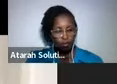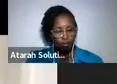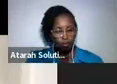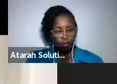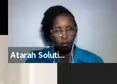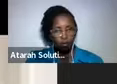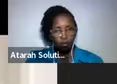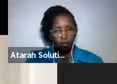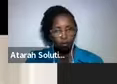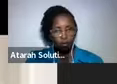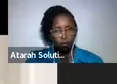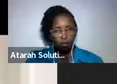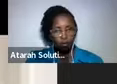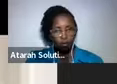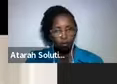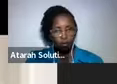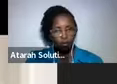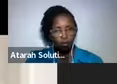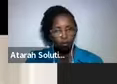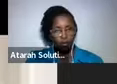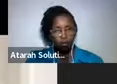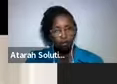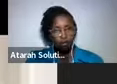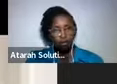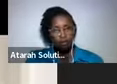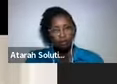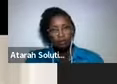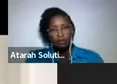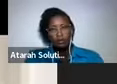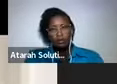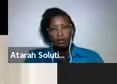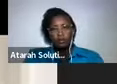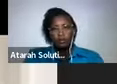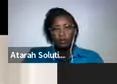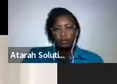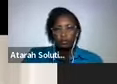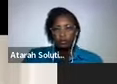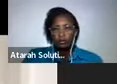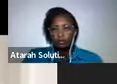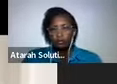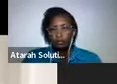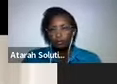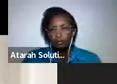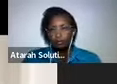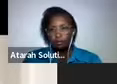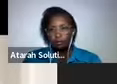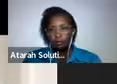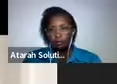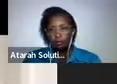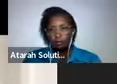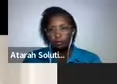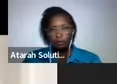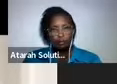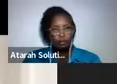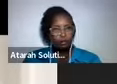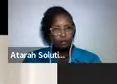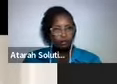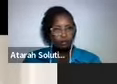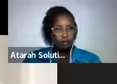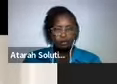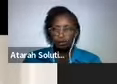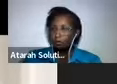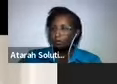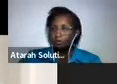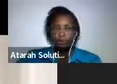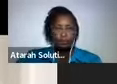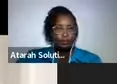going to use an example of Mary Ann. She's a fictional character. So Mary Ann is generating 10 leads a